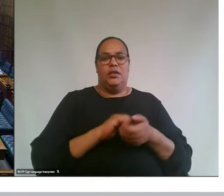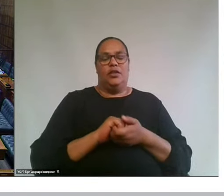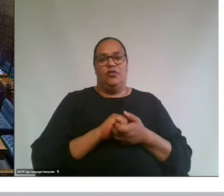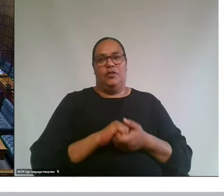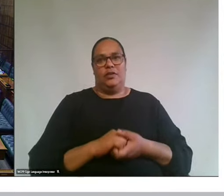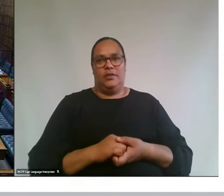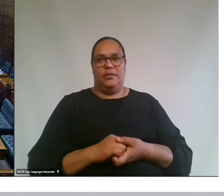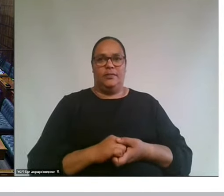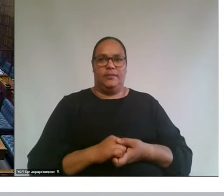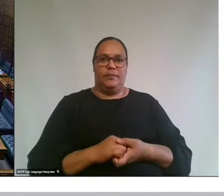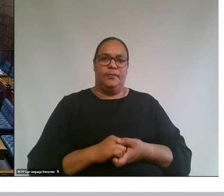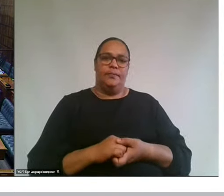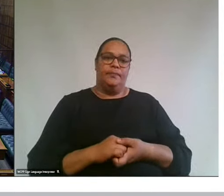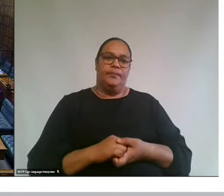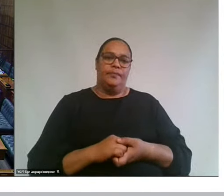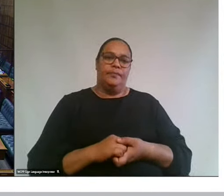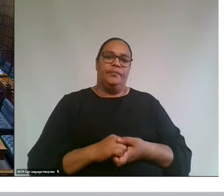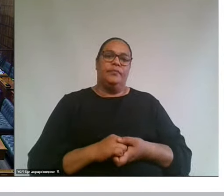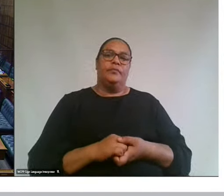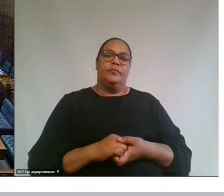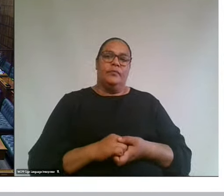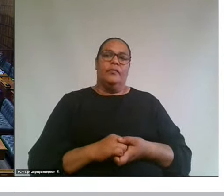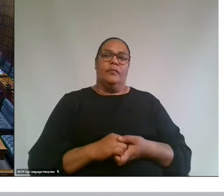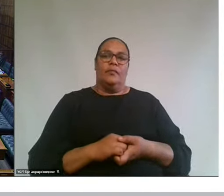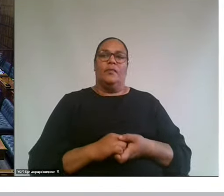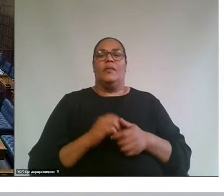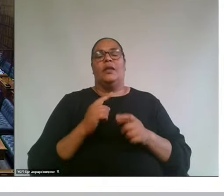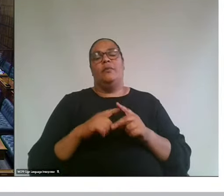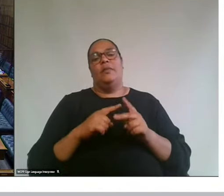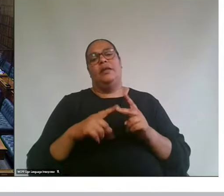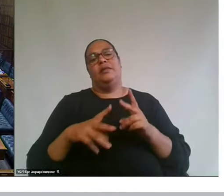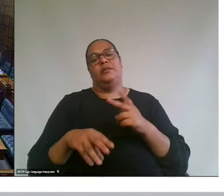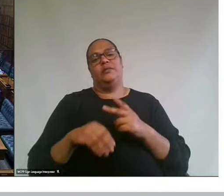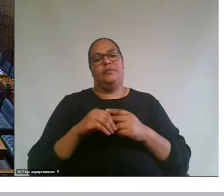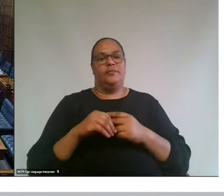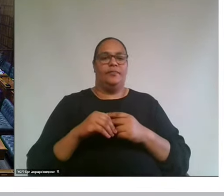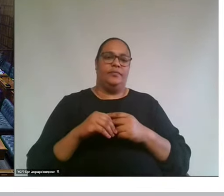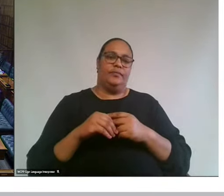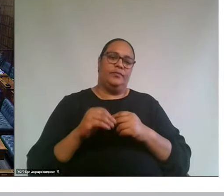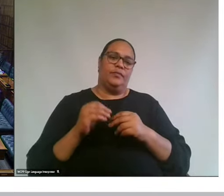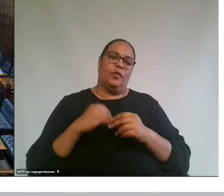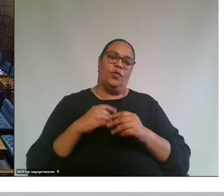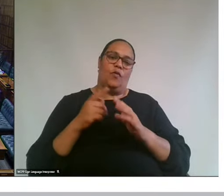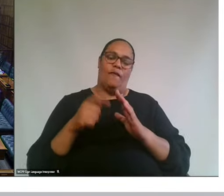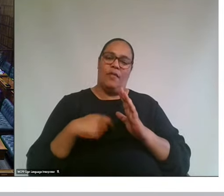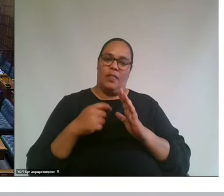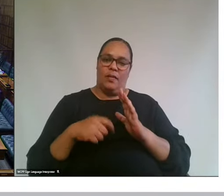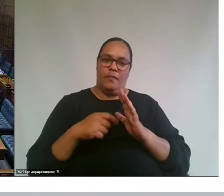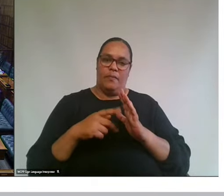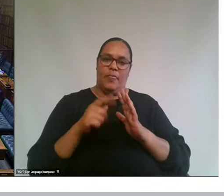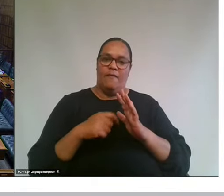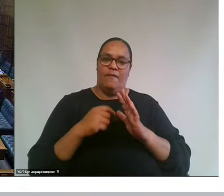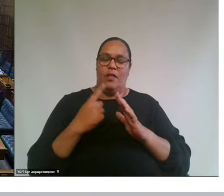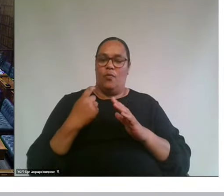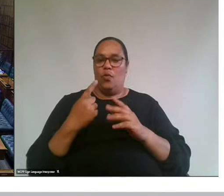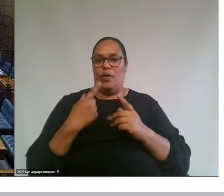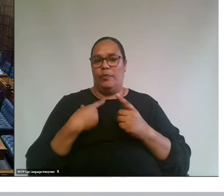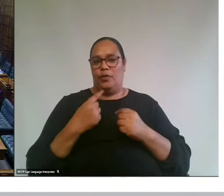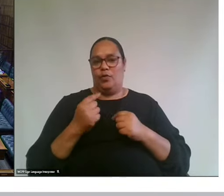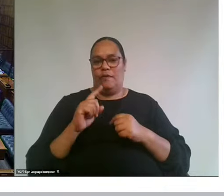agency um with respect to uh film I'm going to do the film one